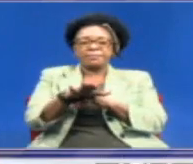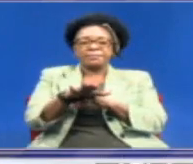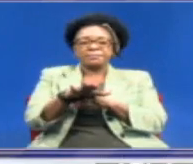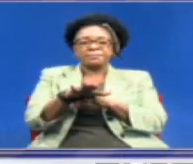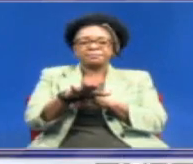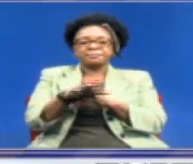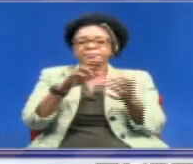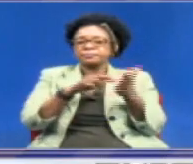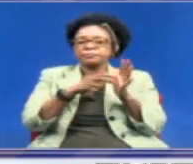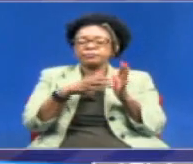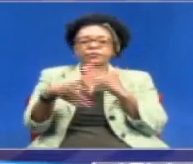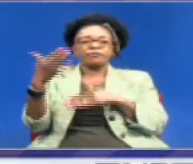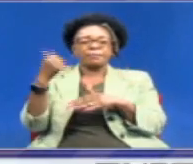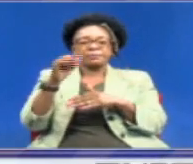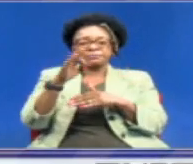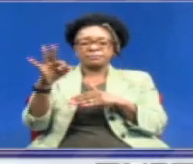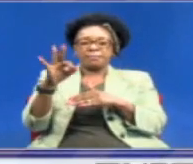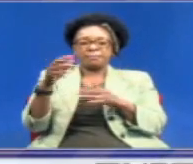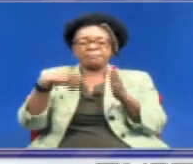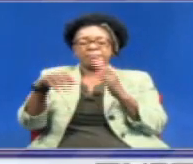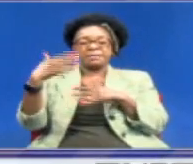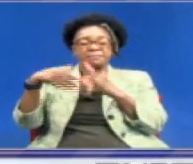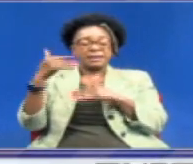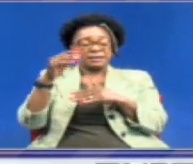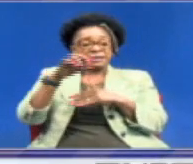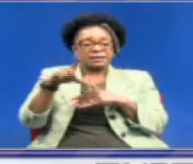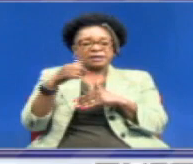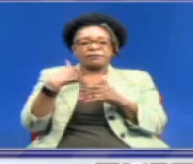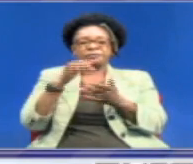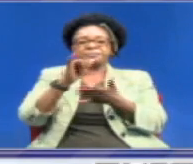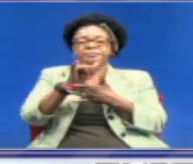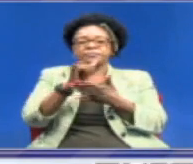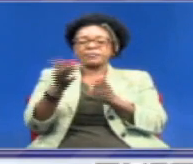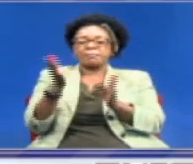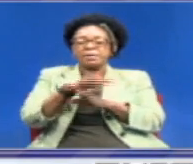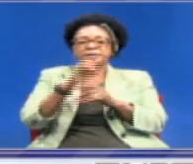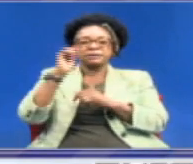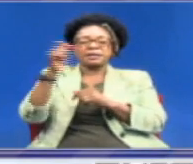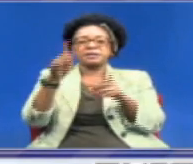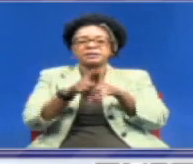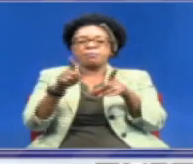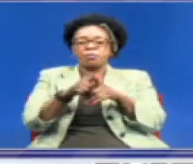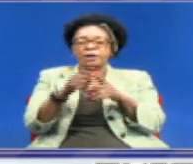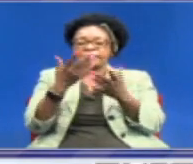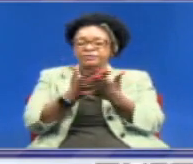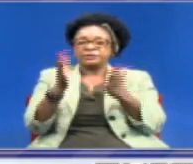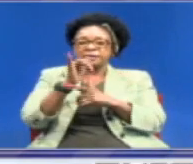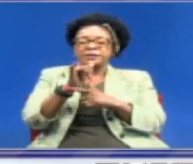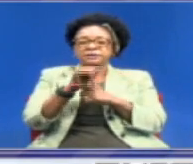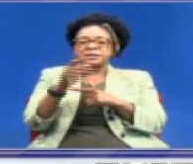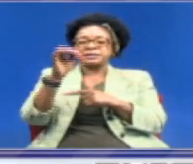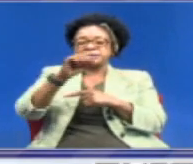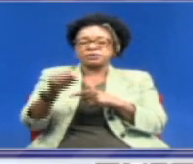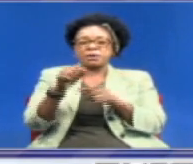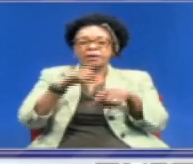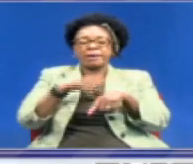Meanwhile, former FKF Premier League top scorer Eric Kapaito is back in Kenya and will feature for Tusker FC next season after penning